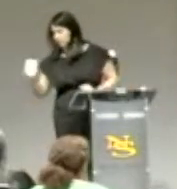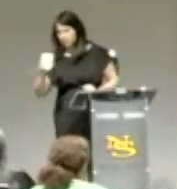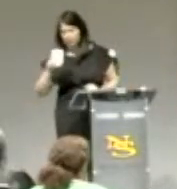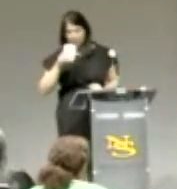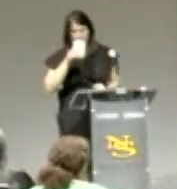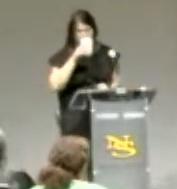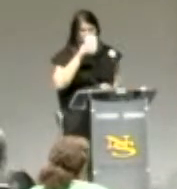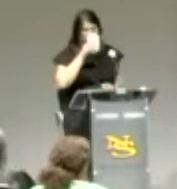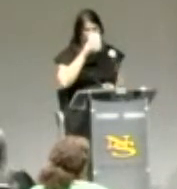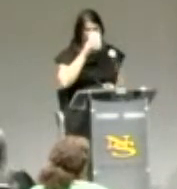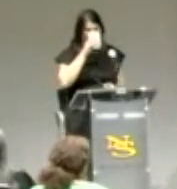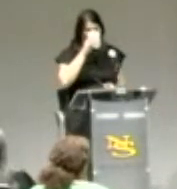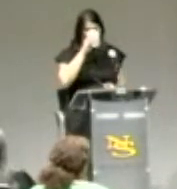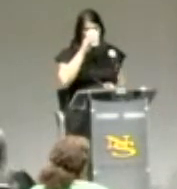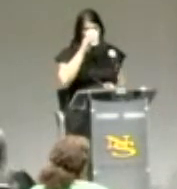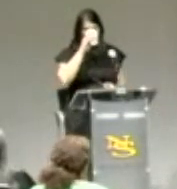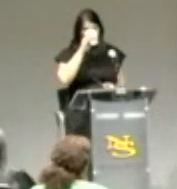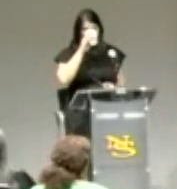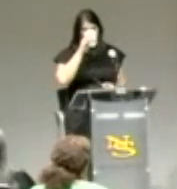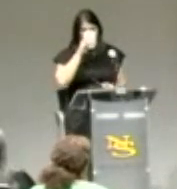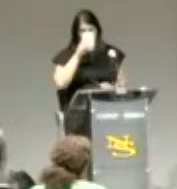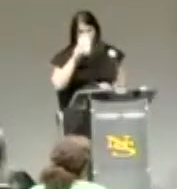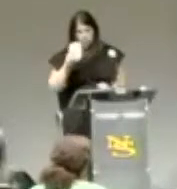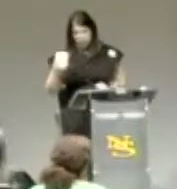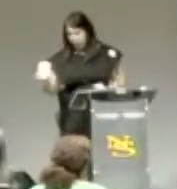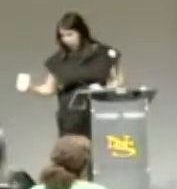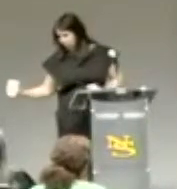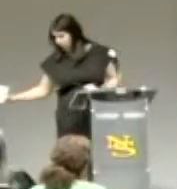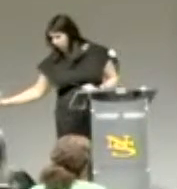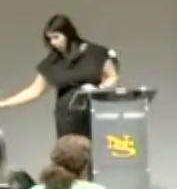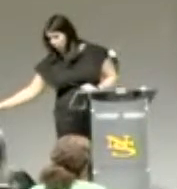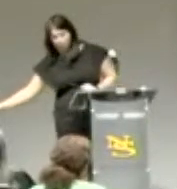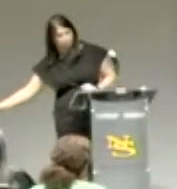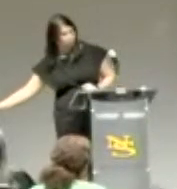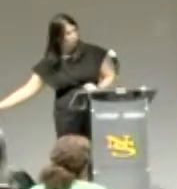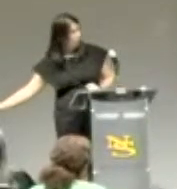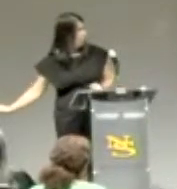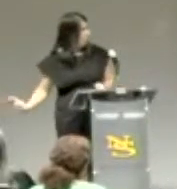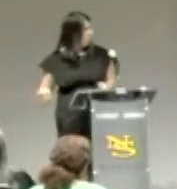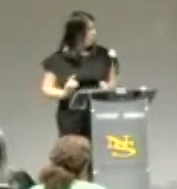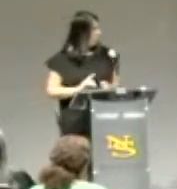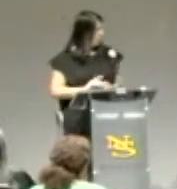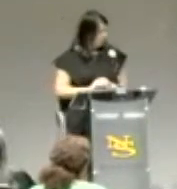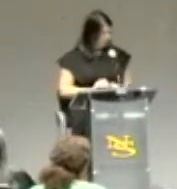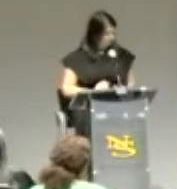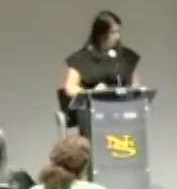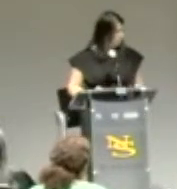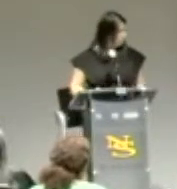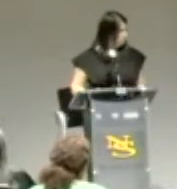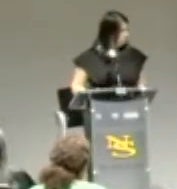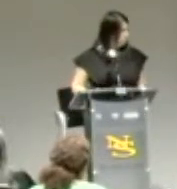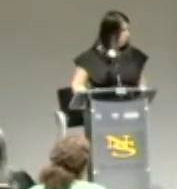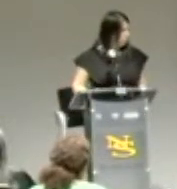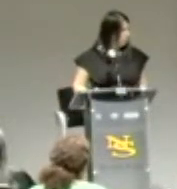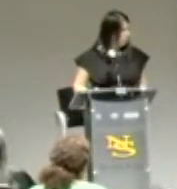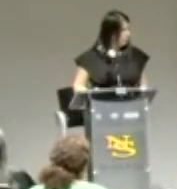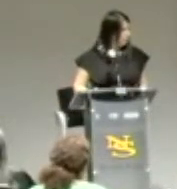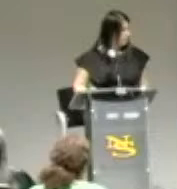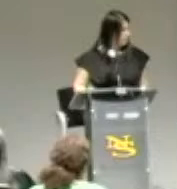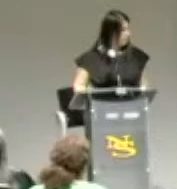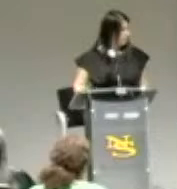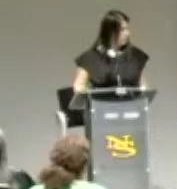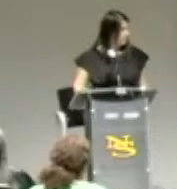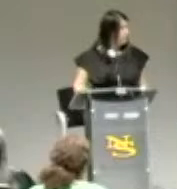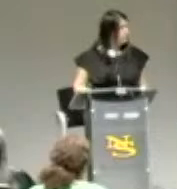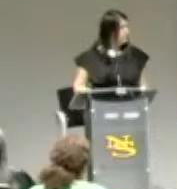this, I hope. If you haven't, let me say it now. I really sit on the altar of gratitude. And I think one